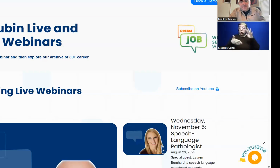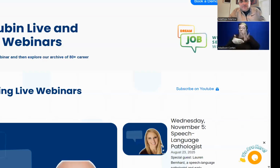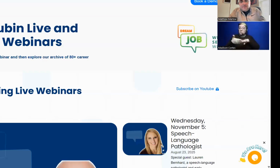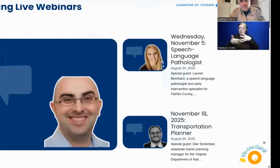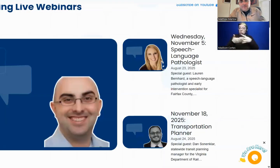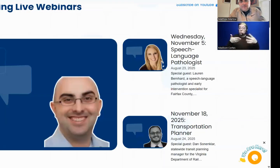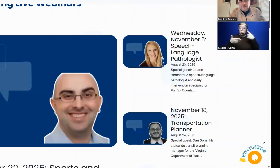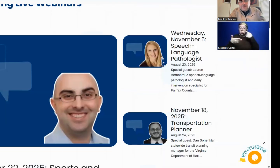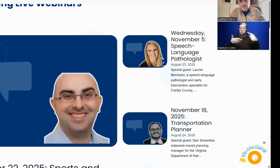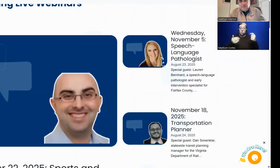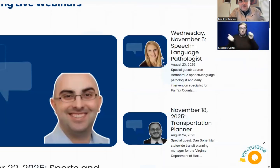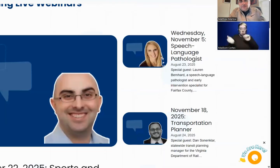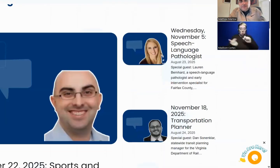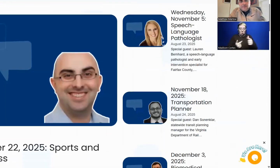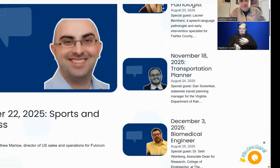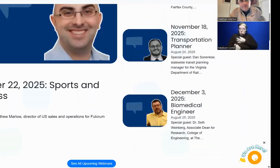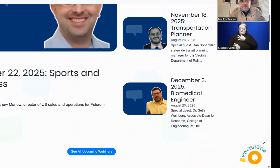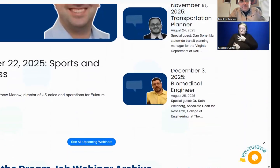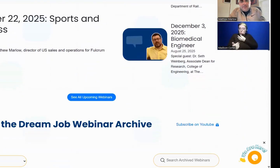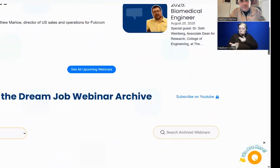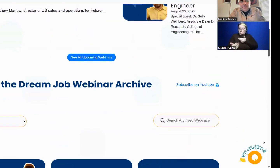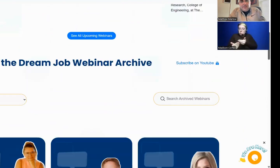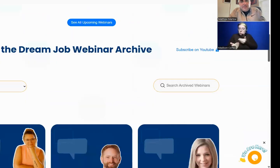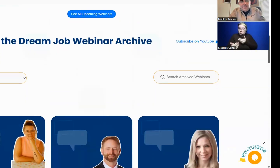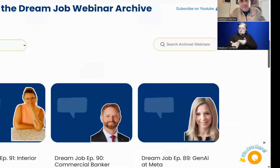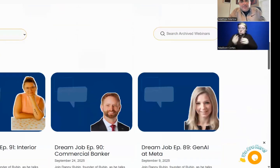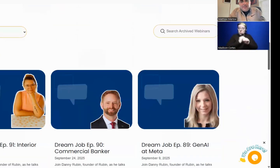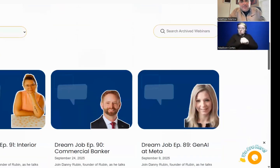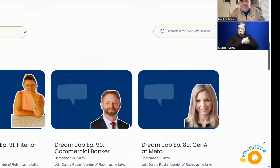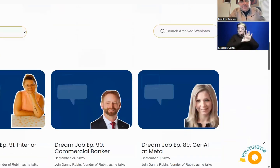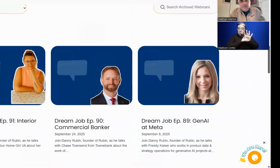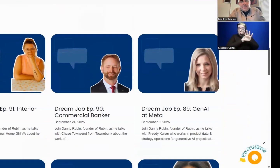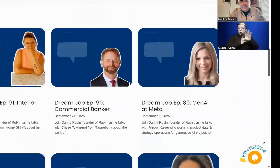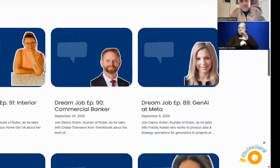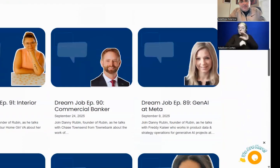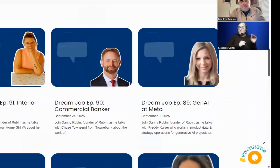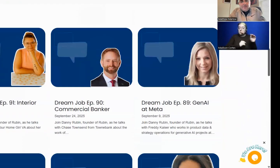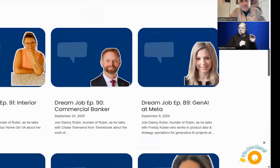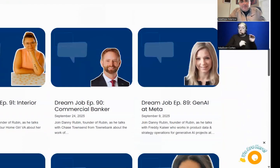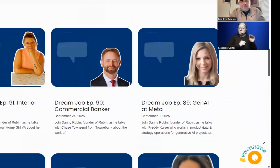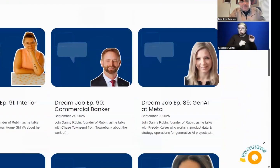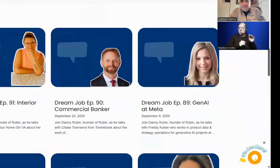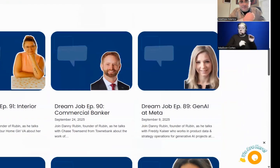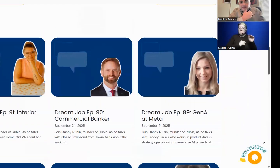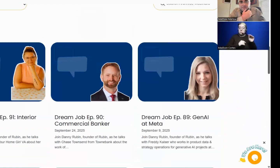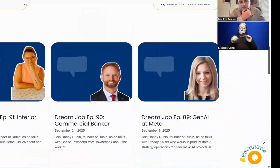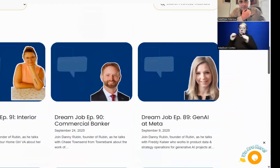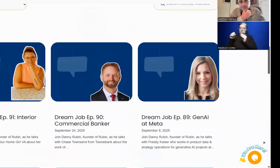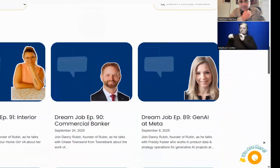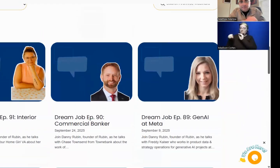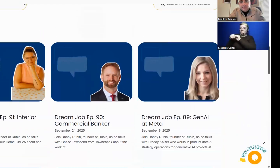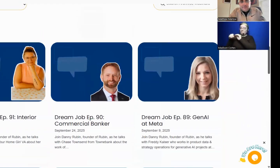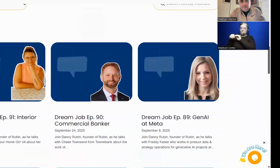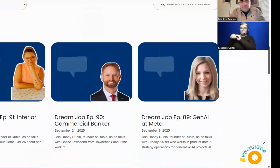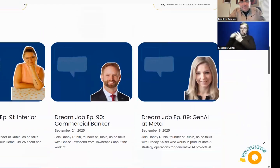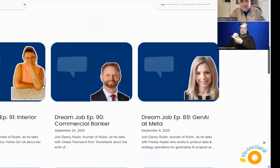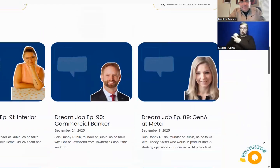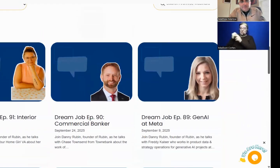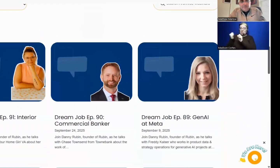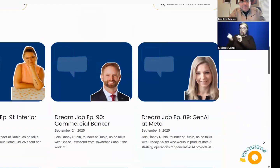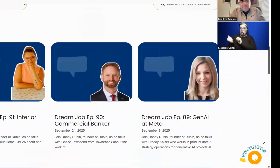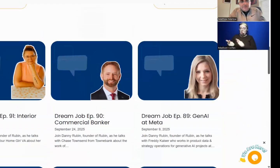all upcoming webinars and an archive of all previous ones. Today is episode